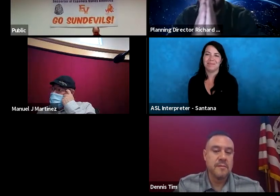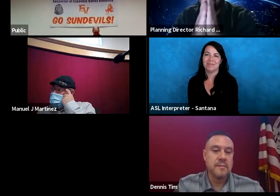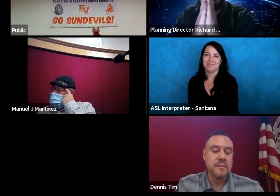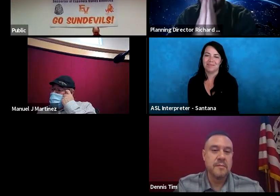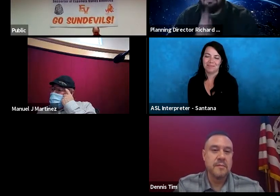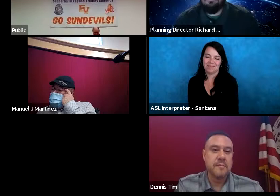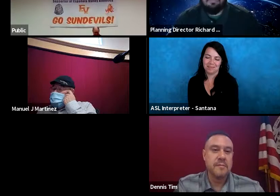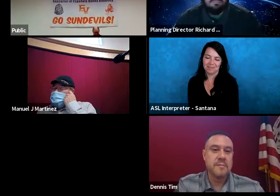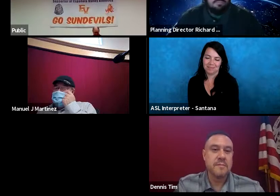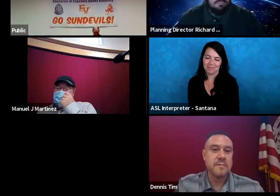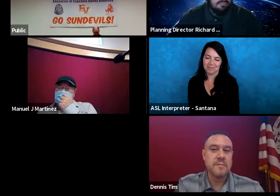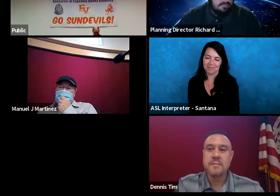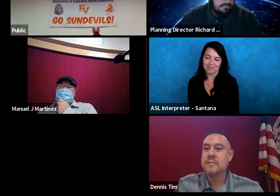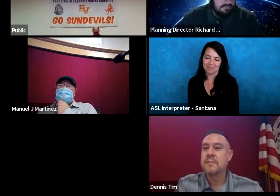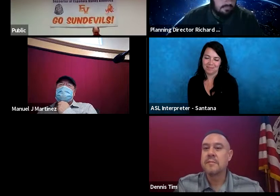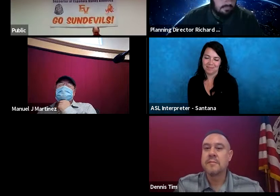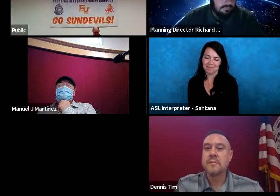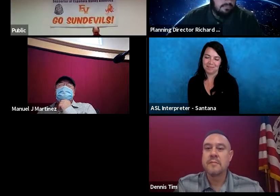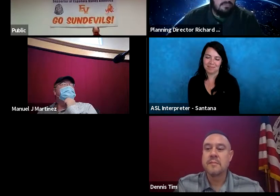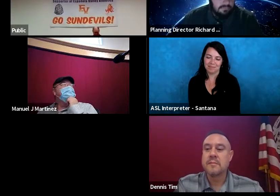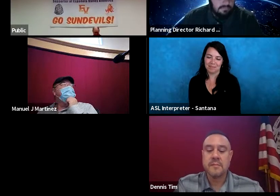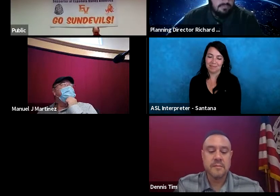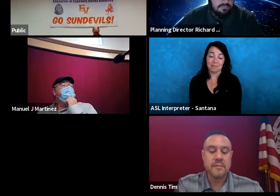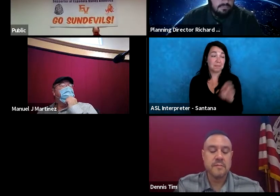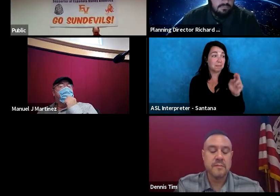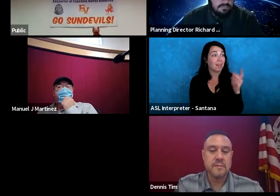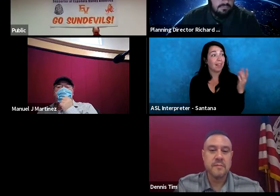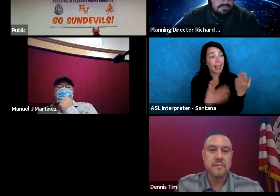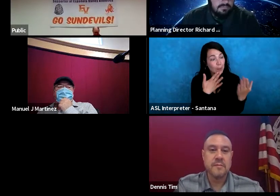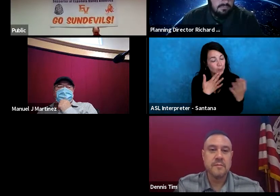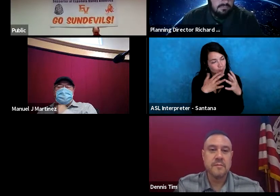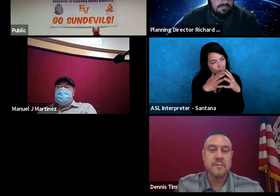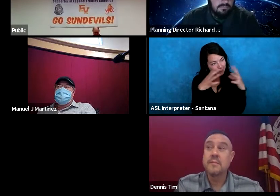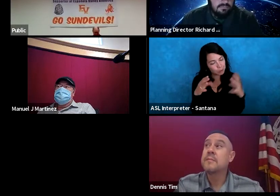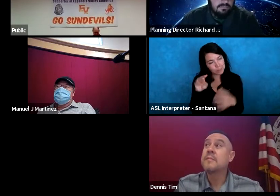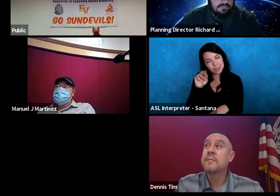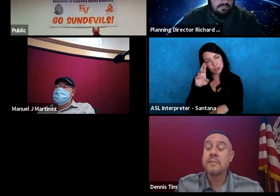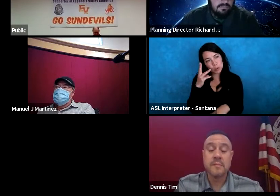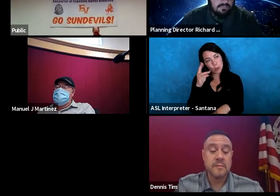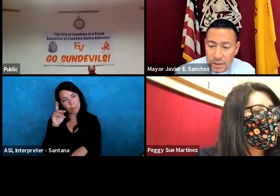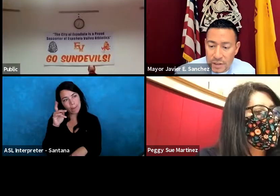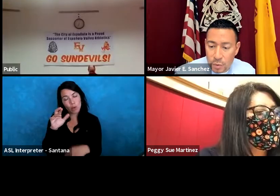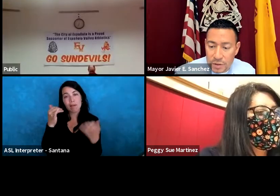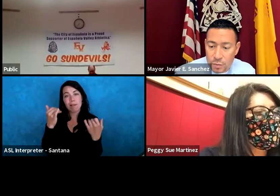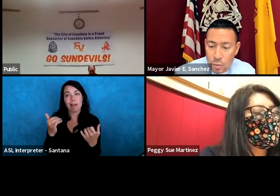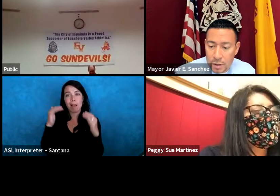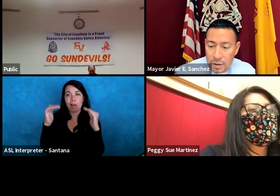Very well. Thank you very much, Mr. Hubler, for everything. And we'll go next to RFP